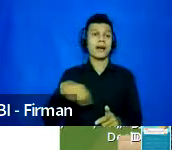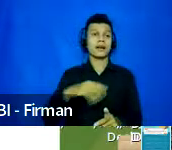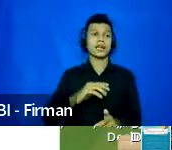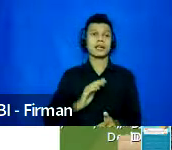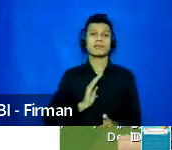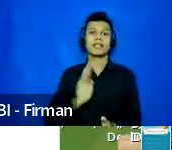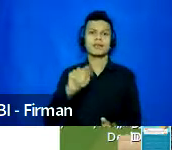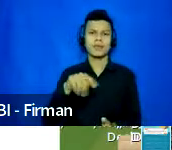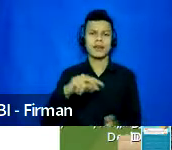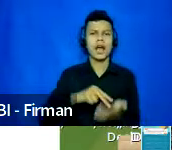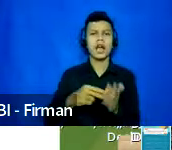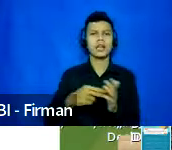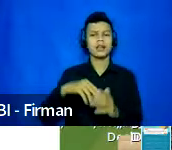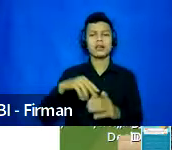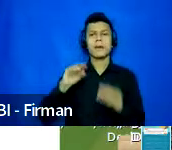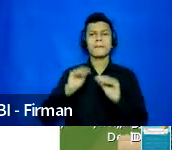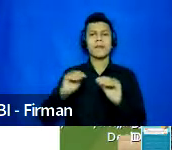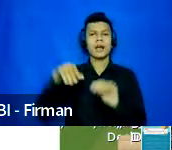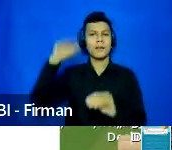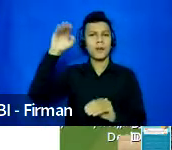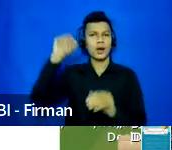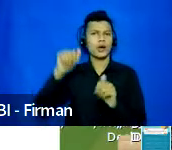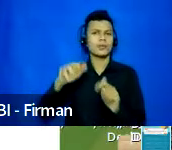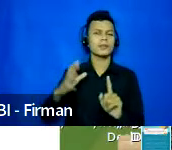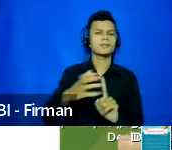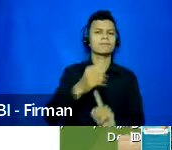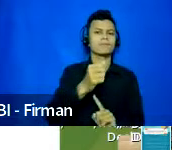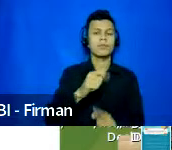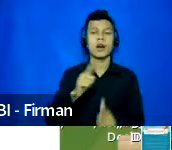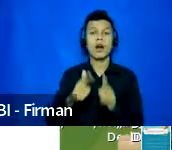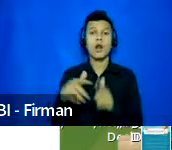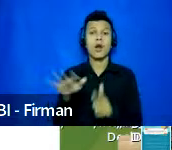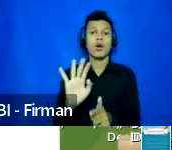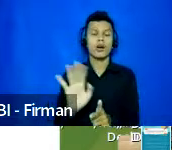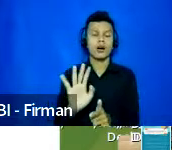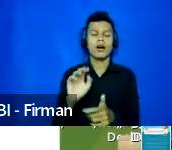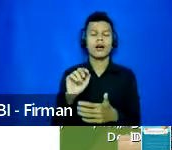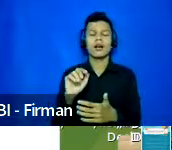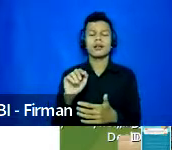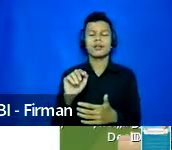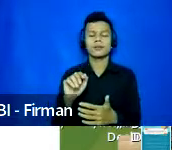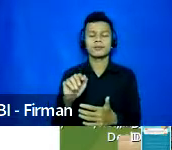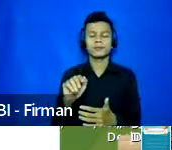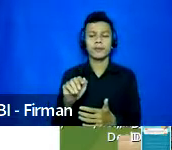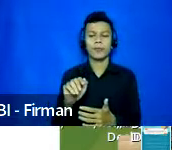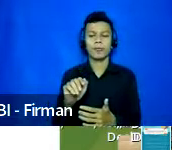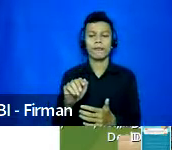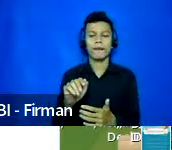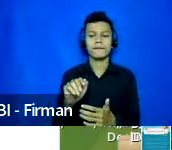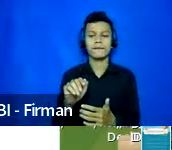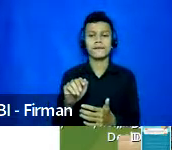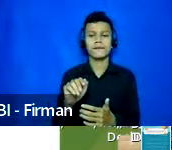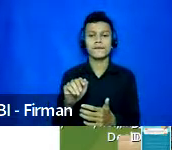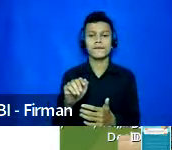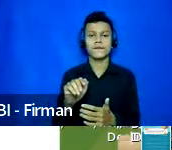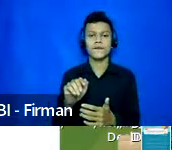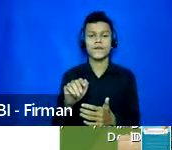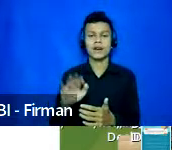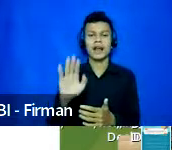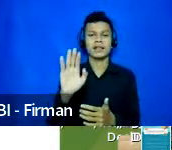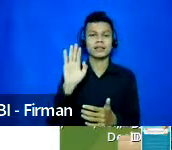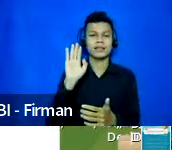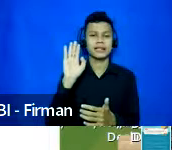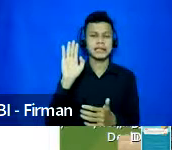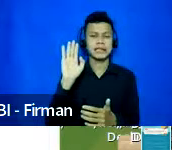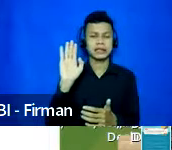technology. Otherwise, what we are going to see is that public education is going to be hollowed out by technology in the next few years or so. So I will stop